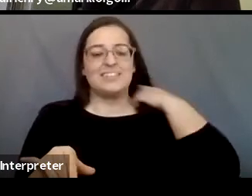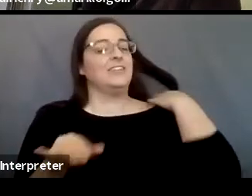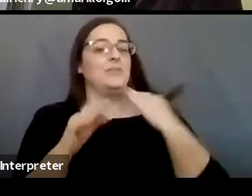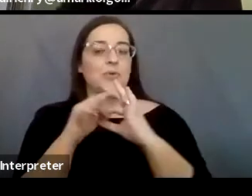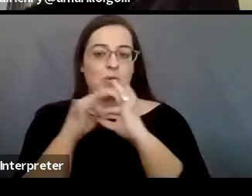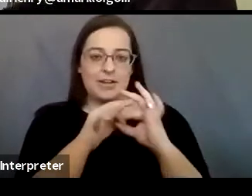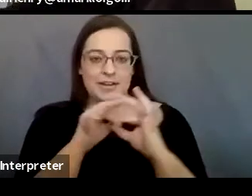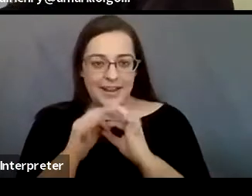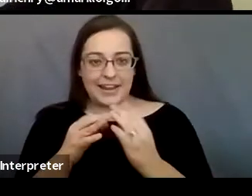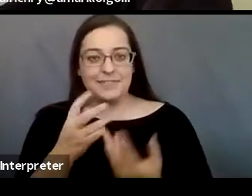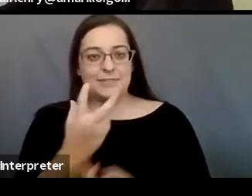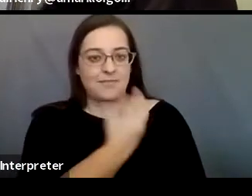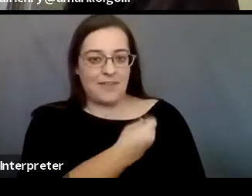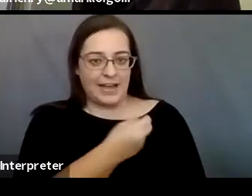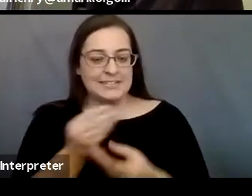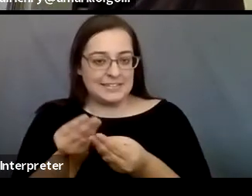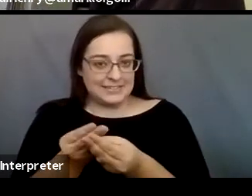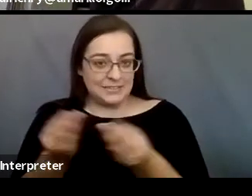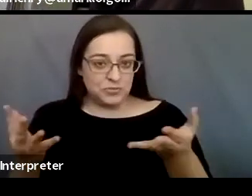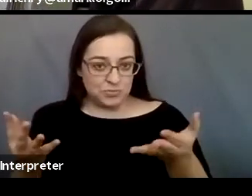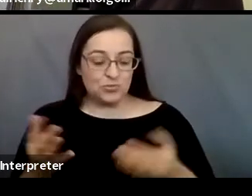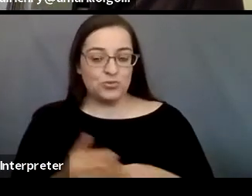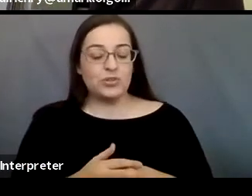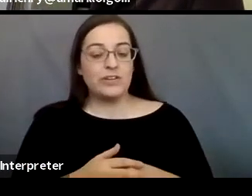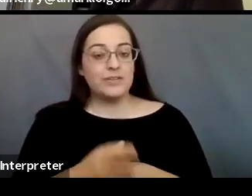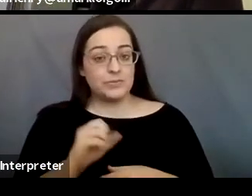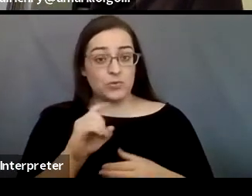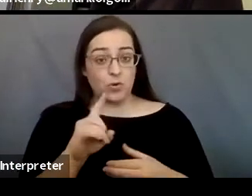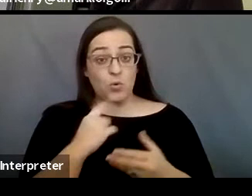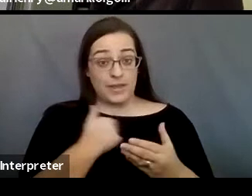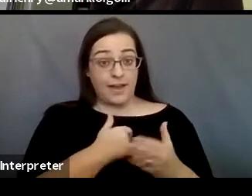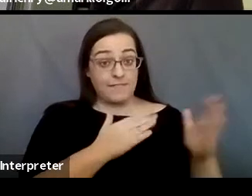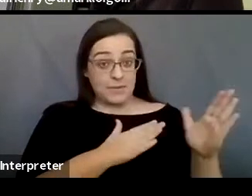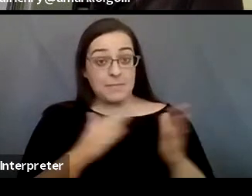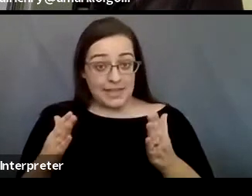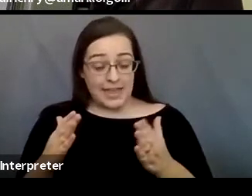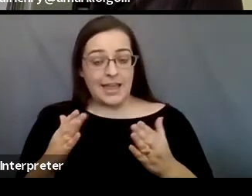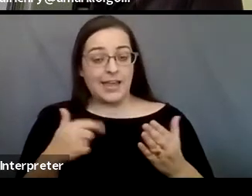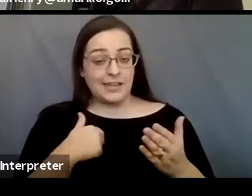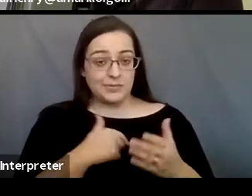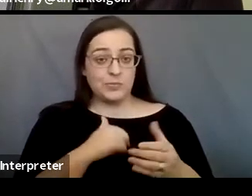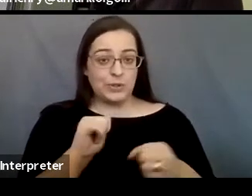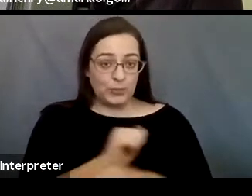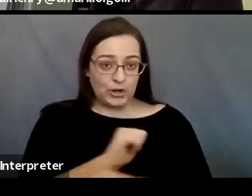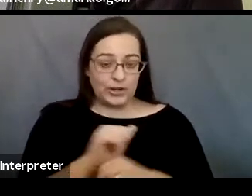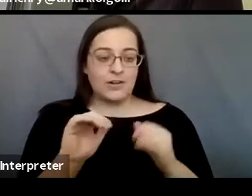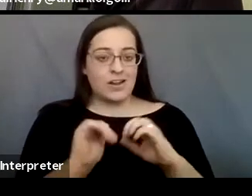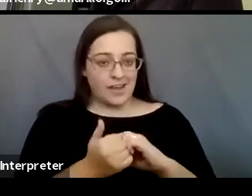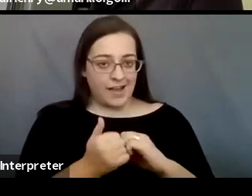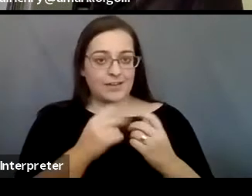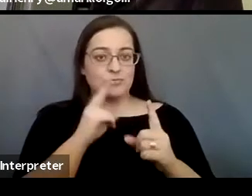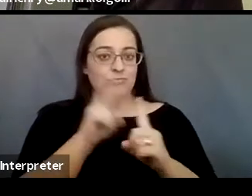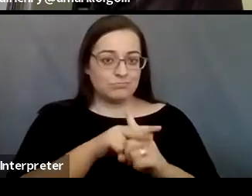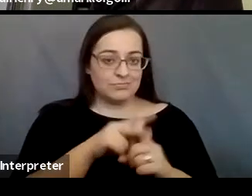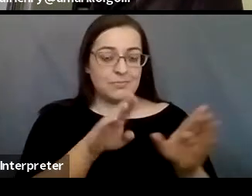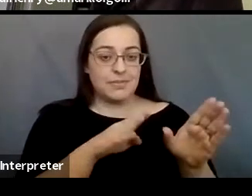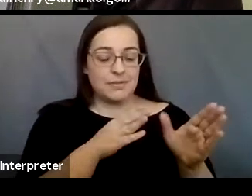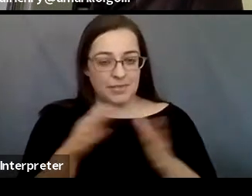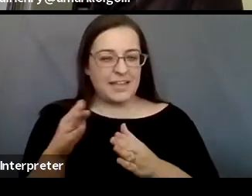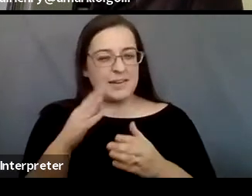coordinating vaccine distribution. So there is a plan in place. We are working to implement that plan. There is a